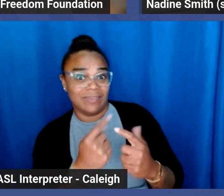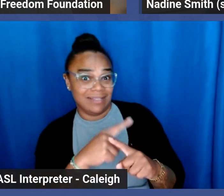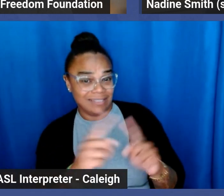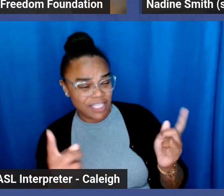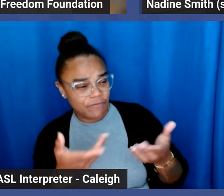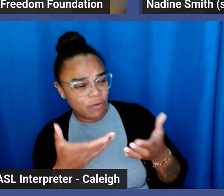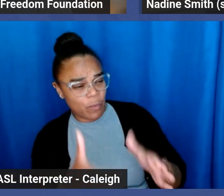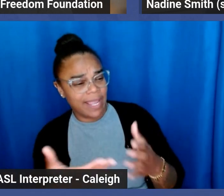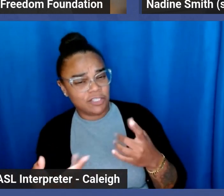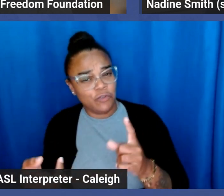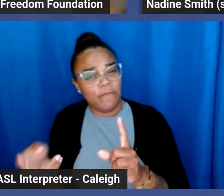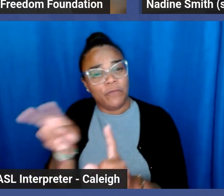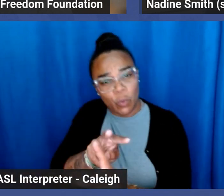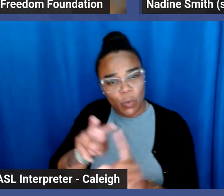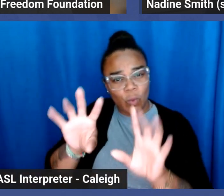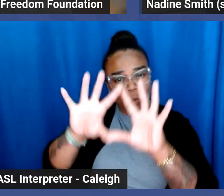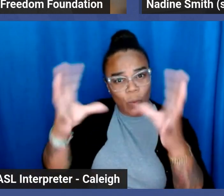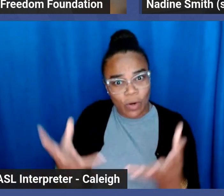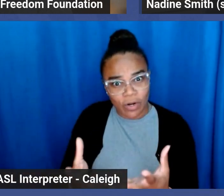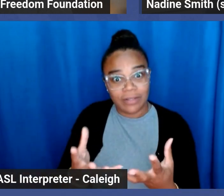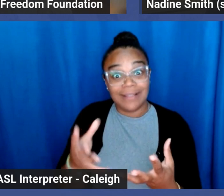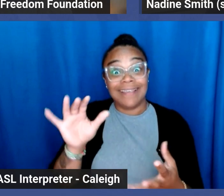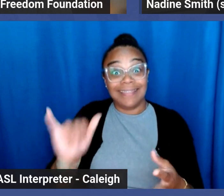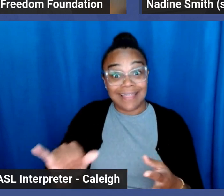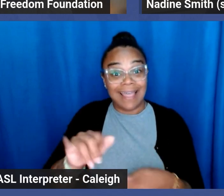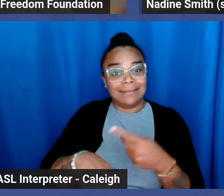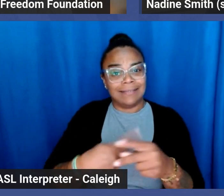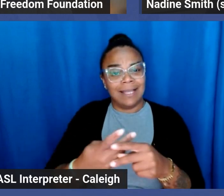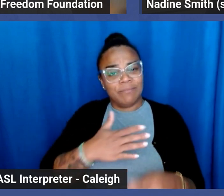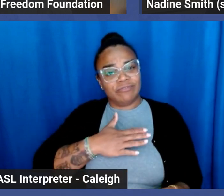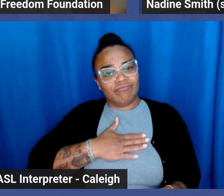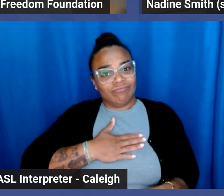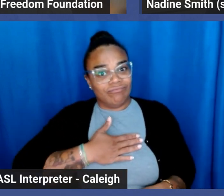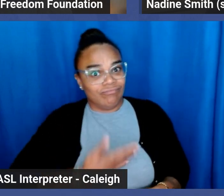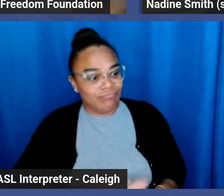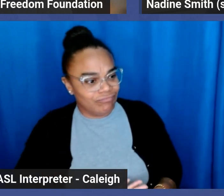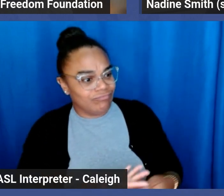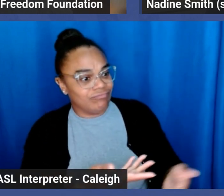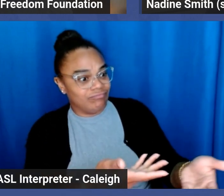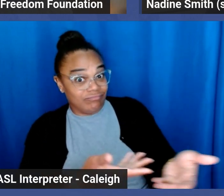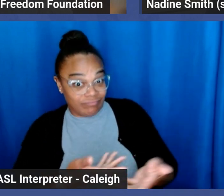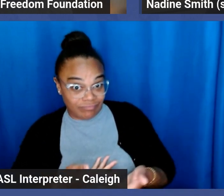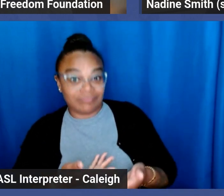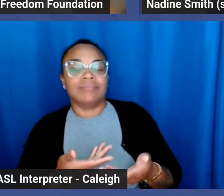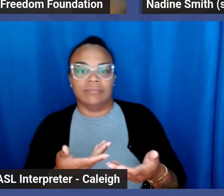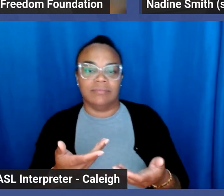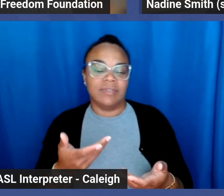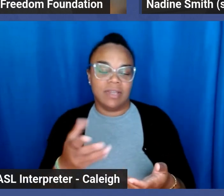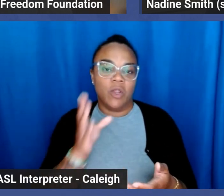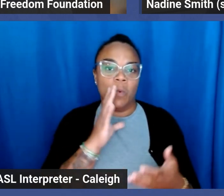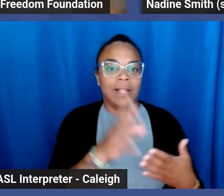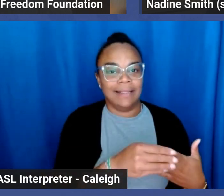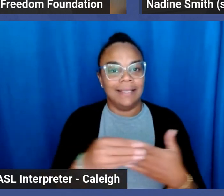think empathy and truth can cause that person to go, I did bad things